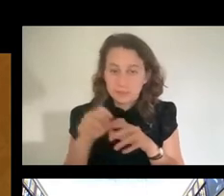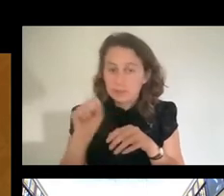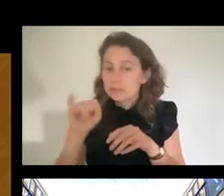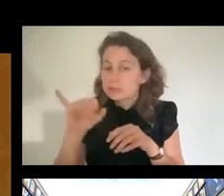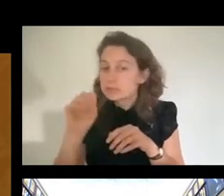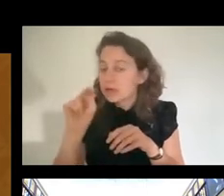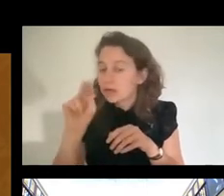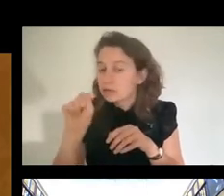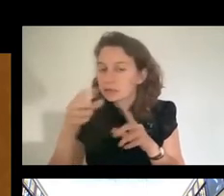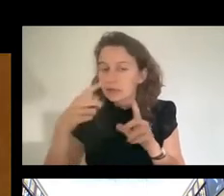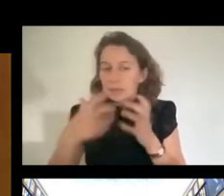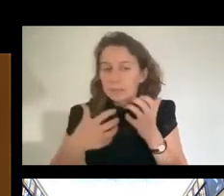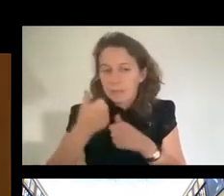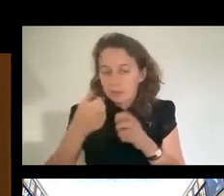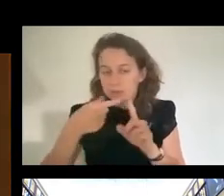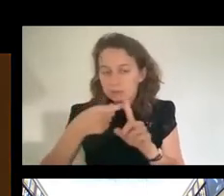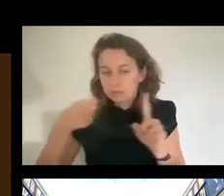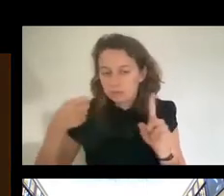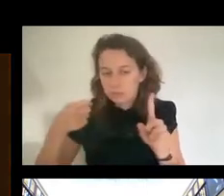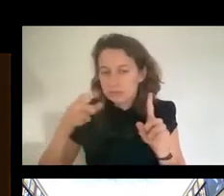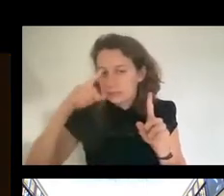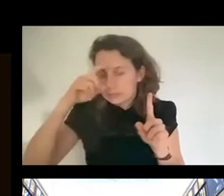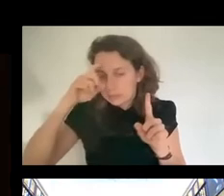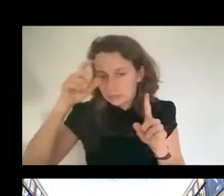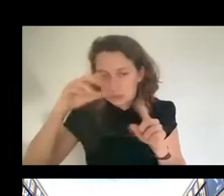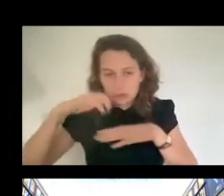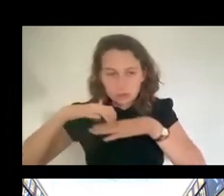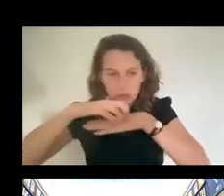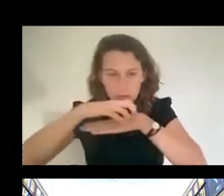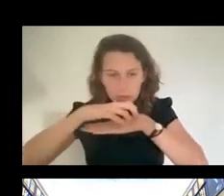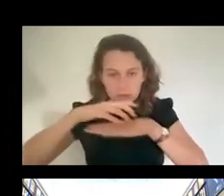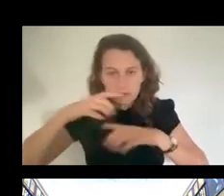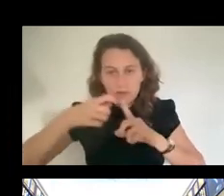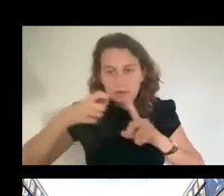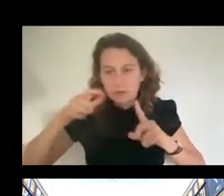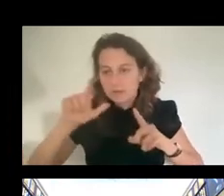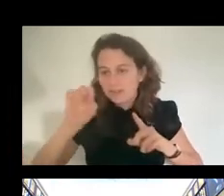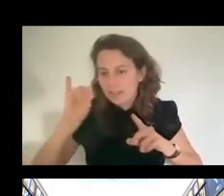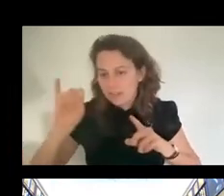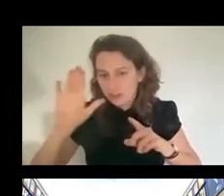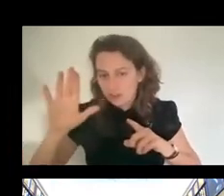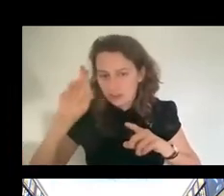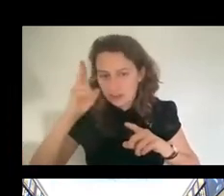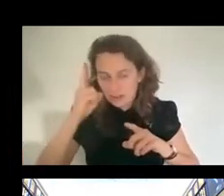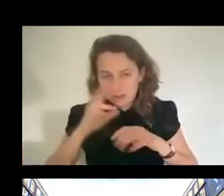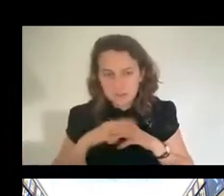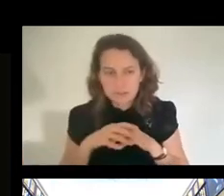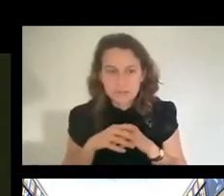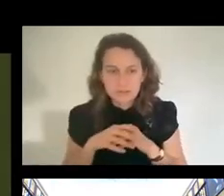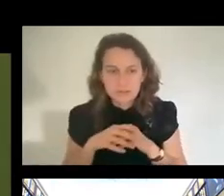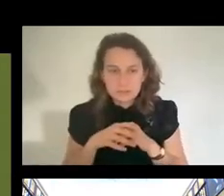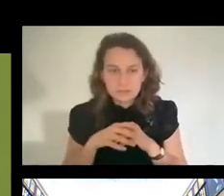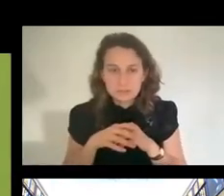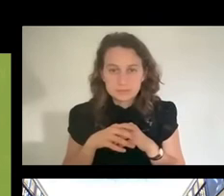mostly from just the summer grape that courtesy of Lei's uncle. because we were able to get